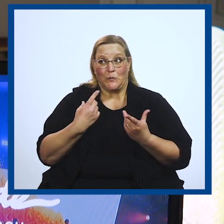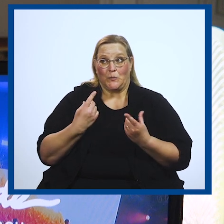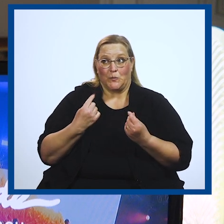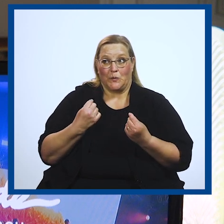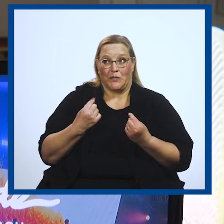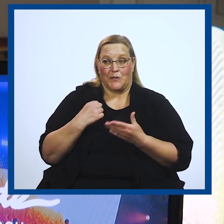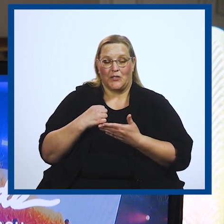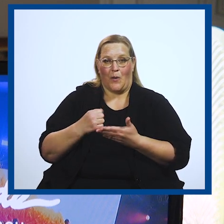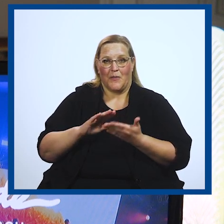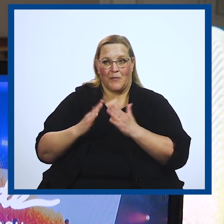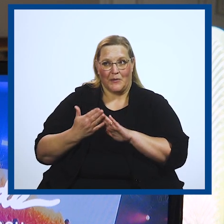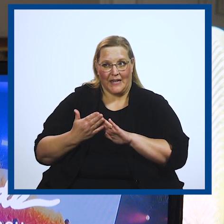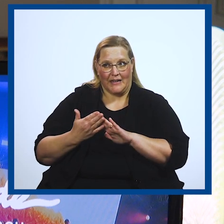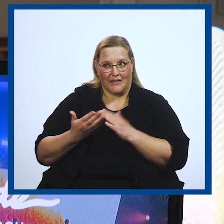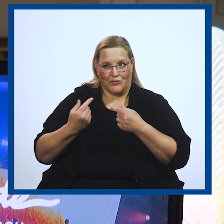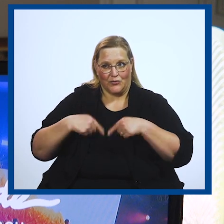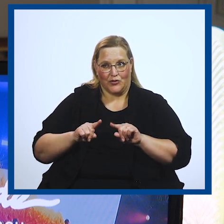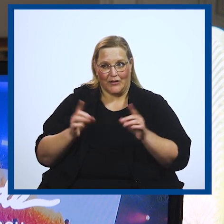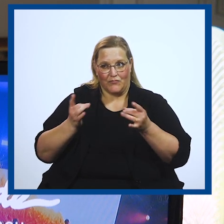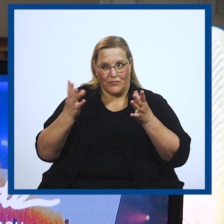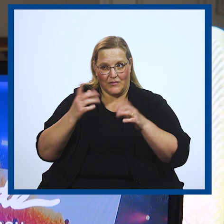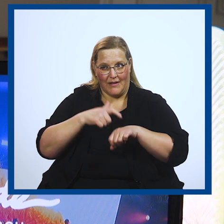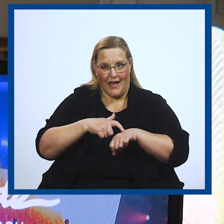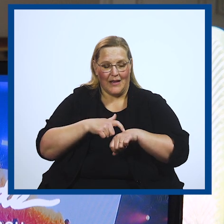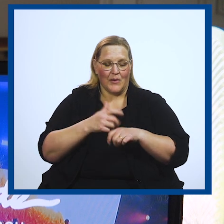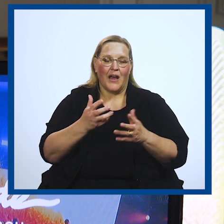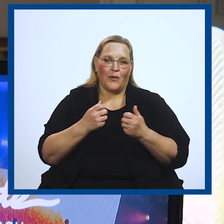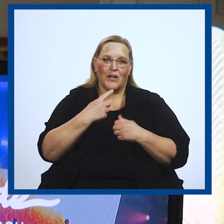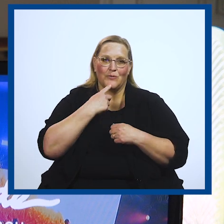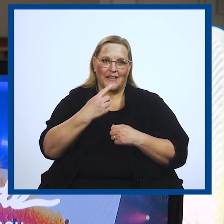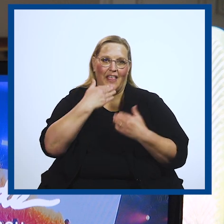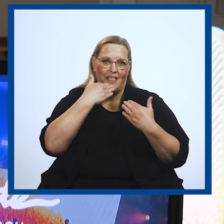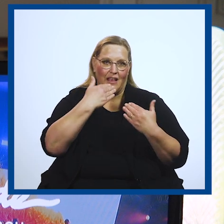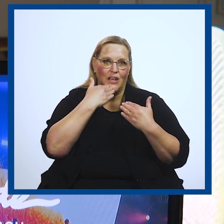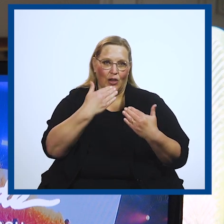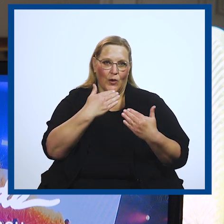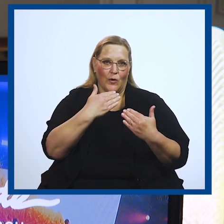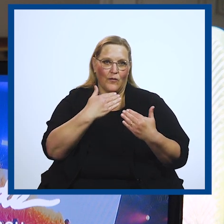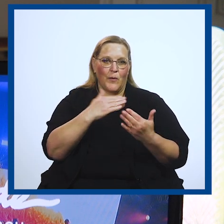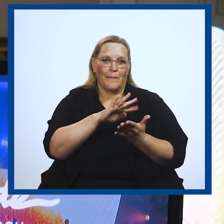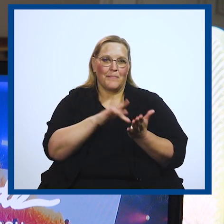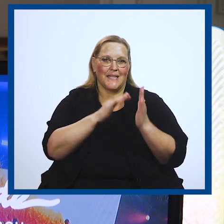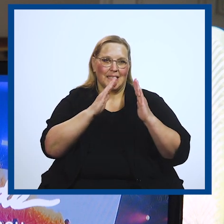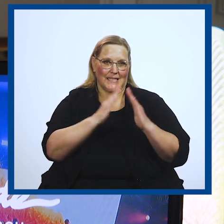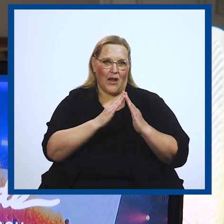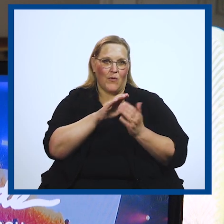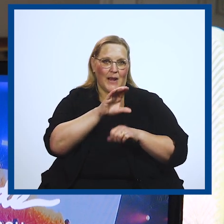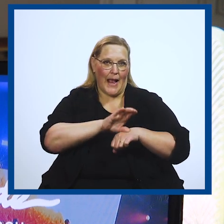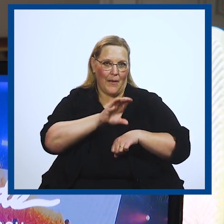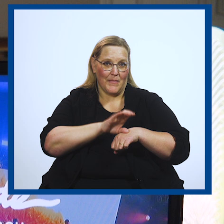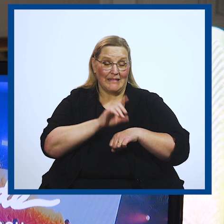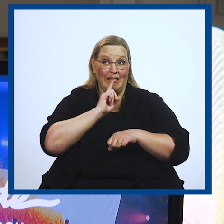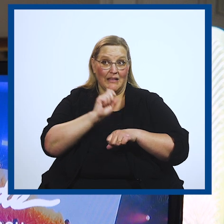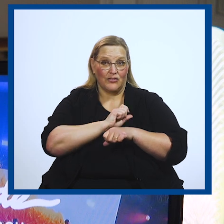doing to help our community in crisis? And I want to say thank you. For example, I want to say thank you to our Midtown campus. They literally